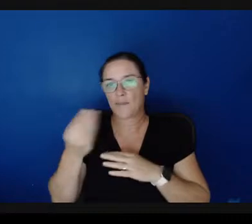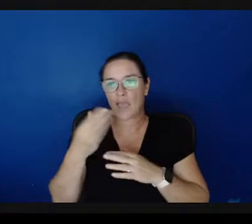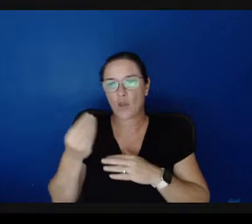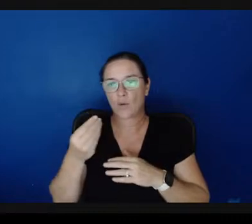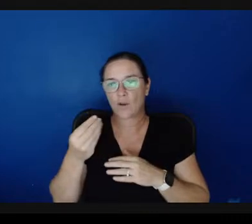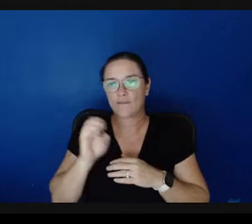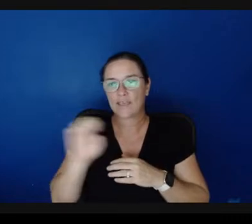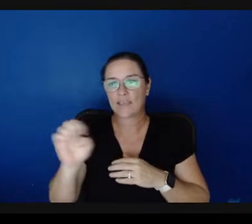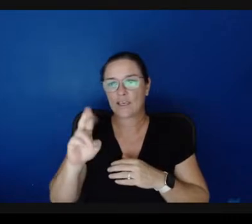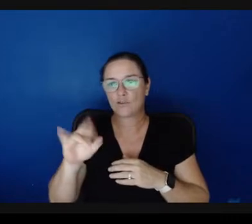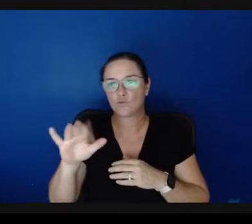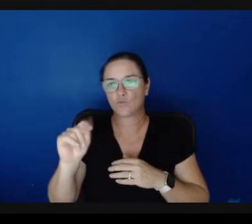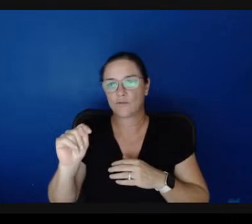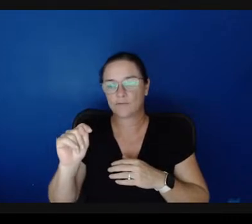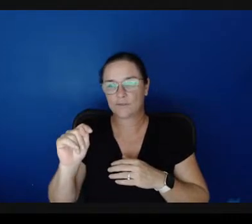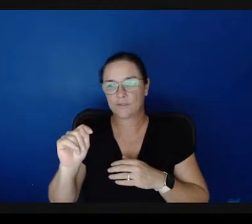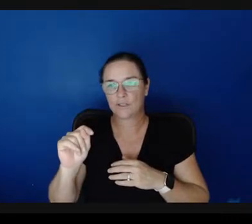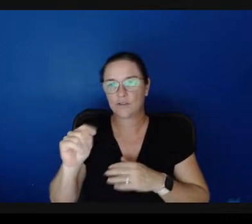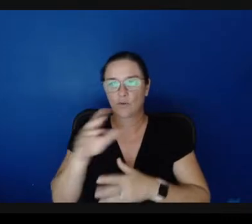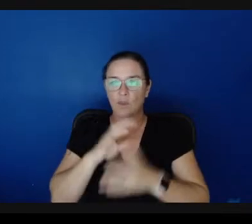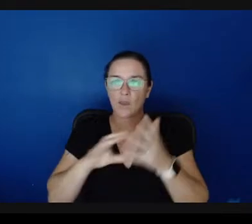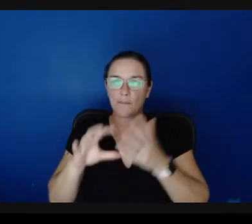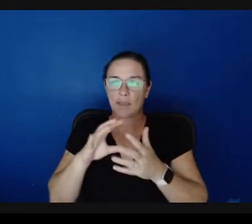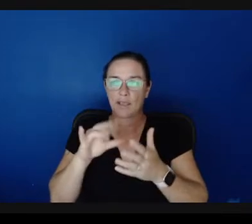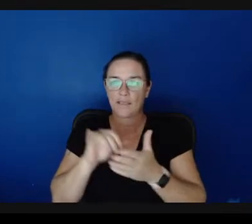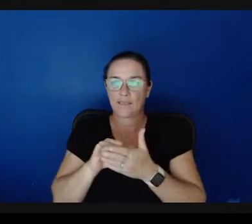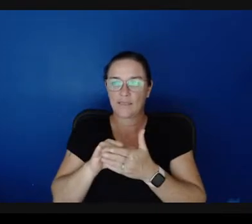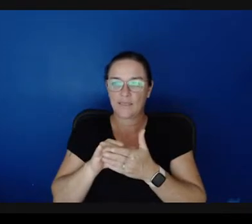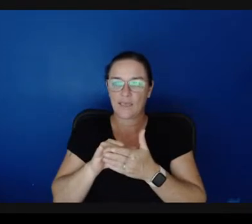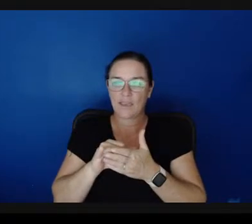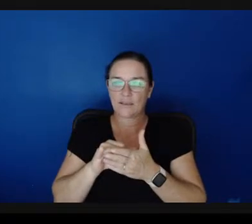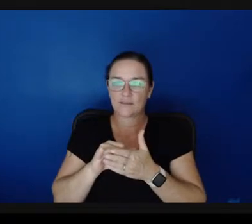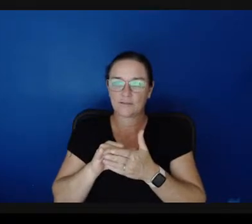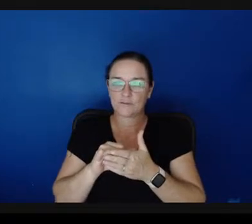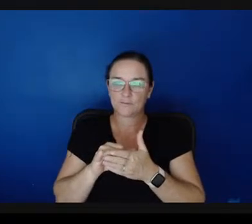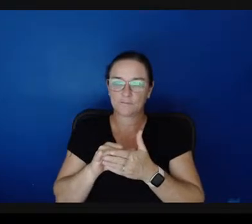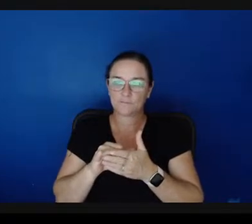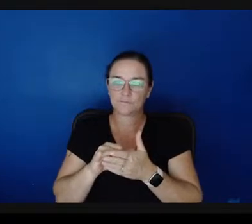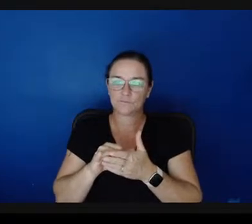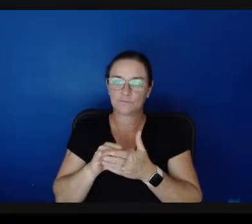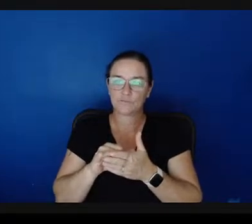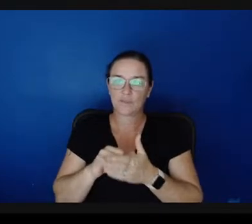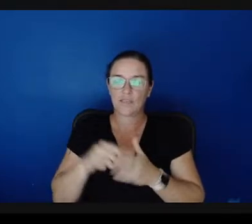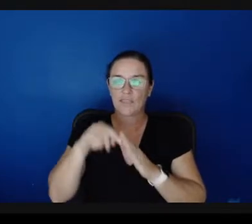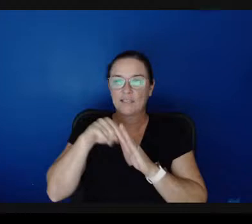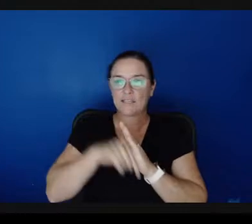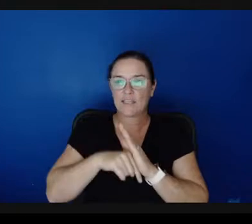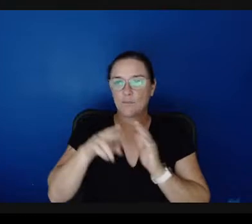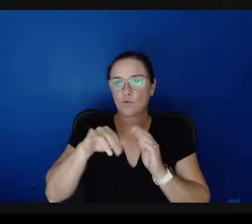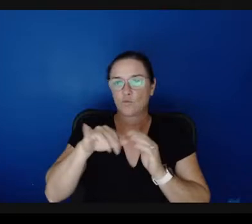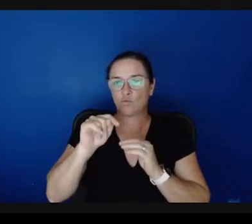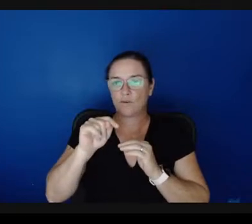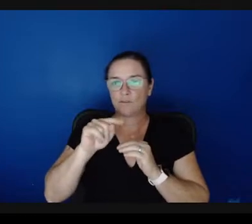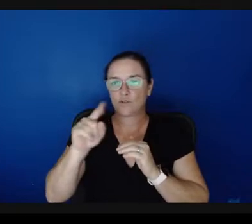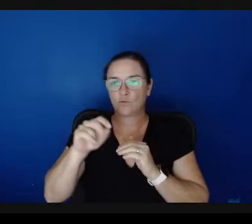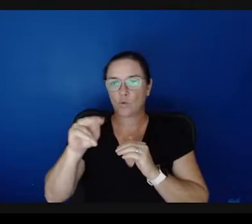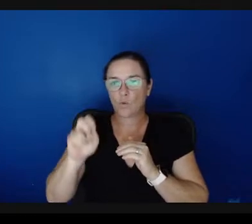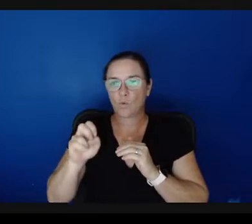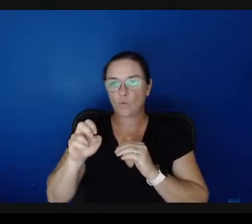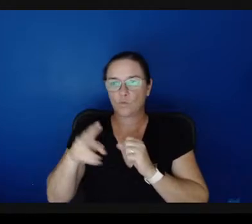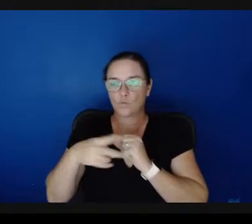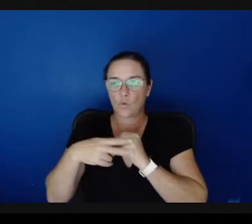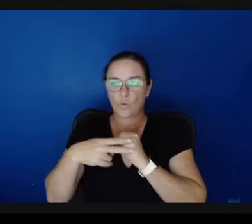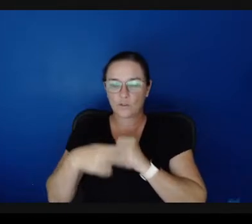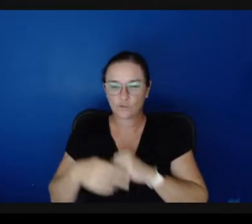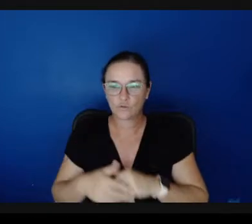they're combining that. They do note this enigmatic deep rift storage zone, right? So they're trying to use INSAR and other GPS and stuff